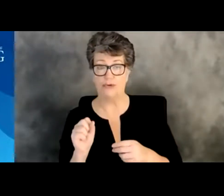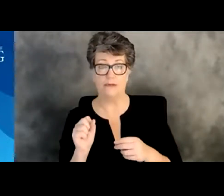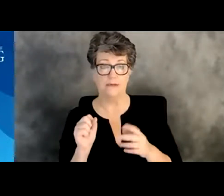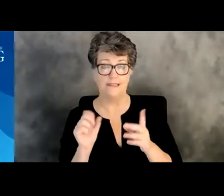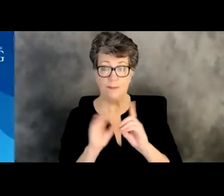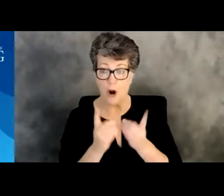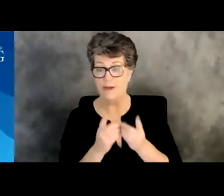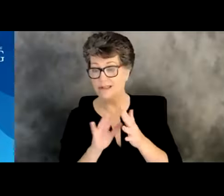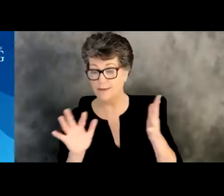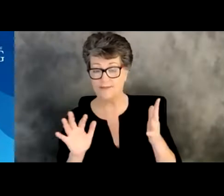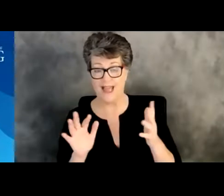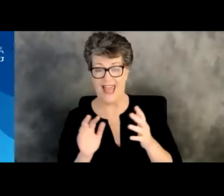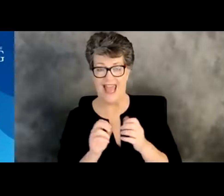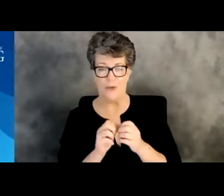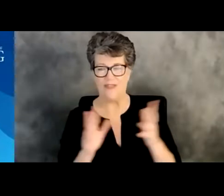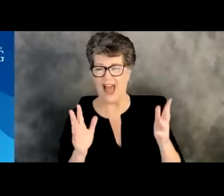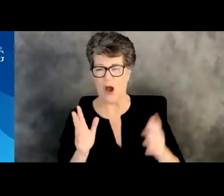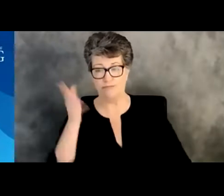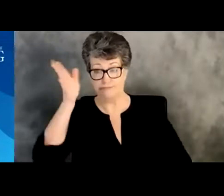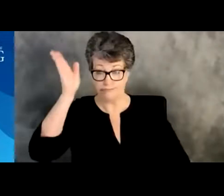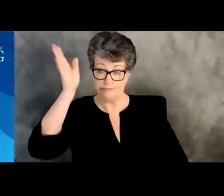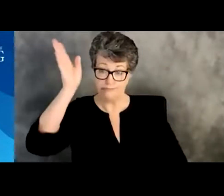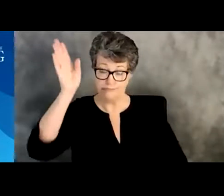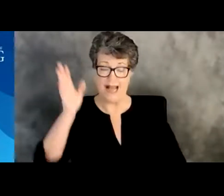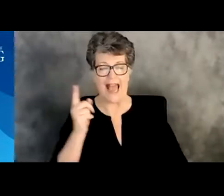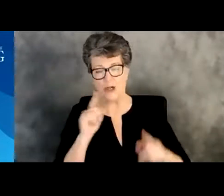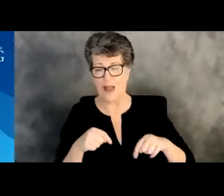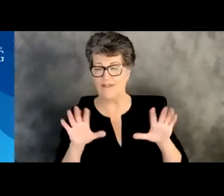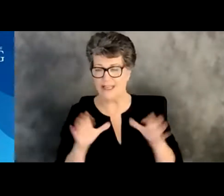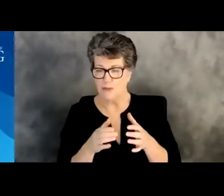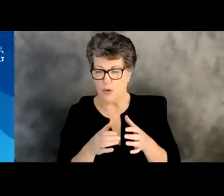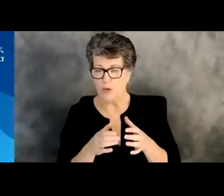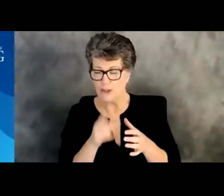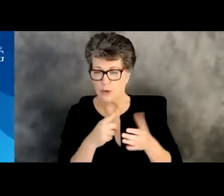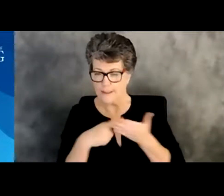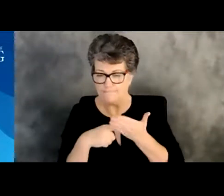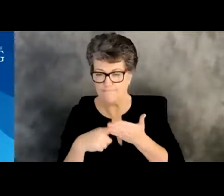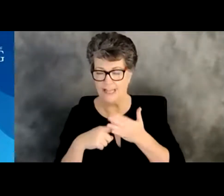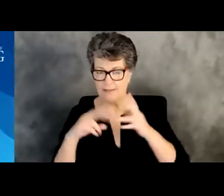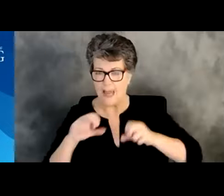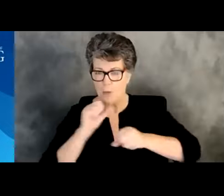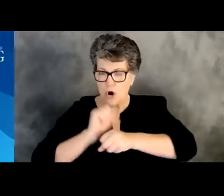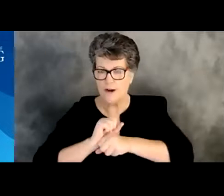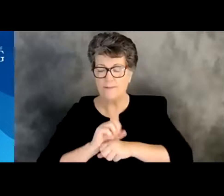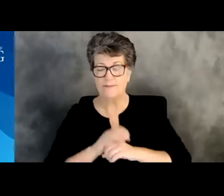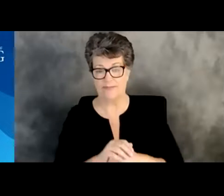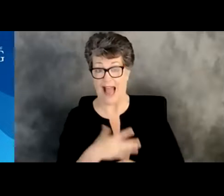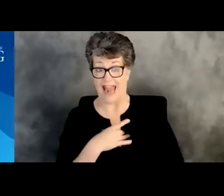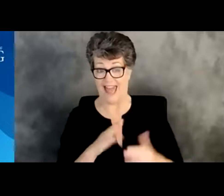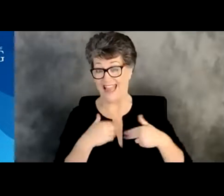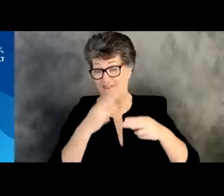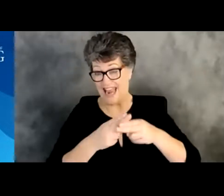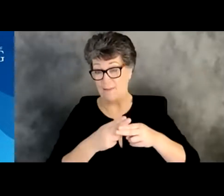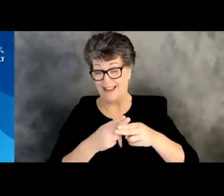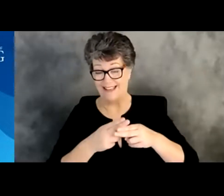but also not being too presentation focused, right? I know that the purpose of having a small group is to really dig in. I do like kind of naming this, where do